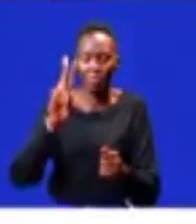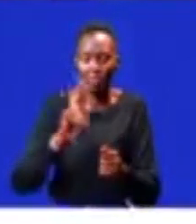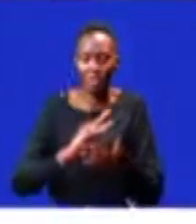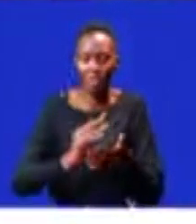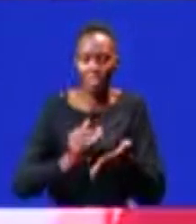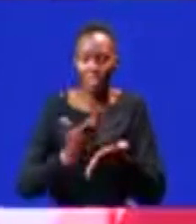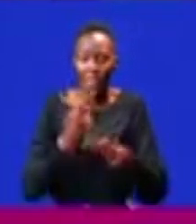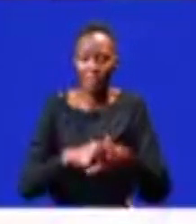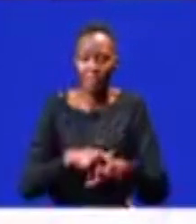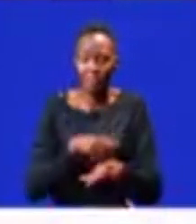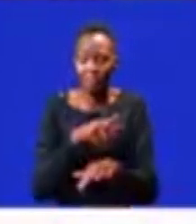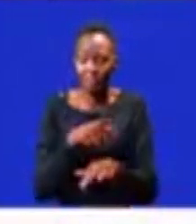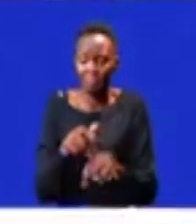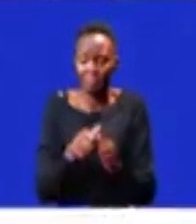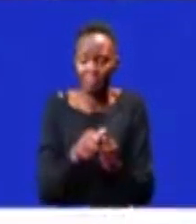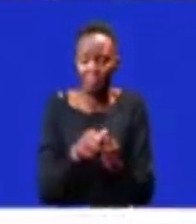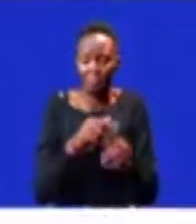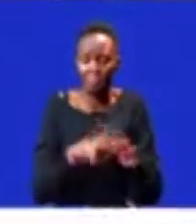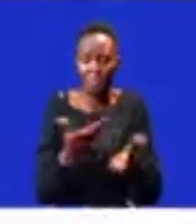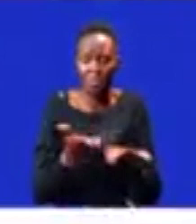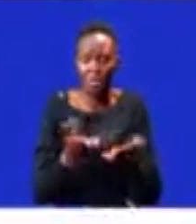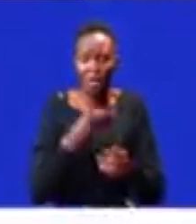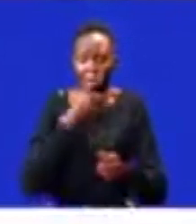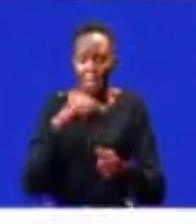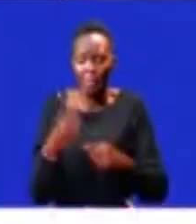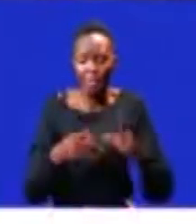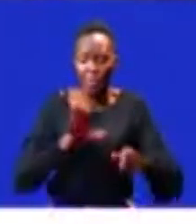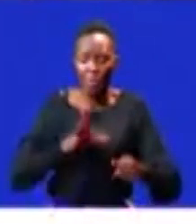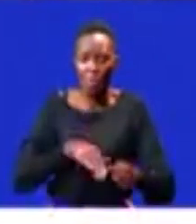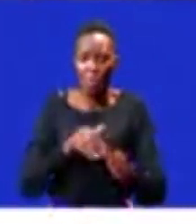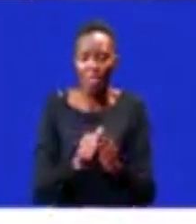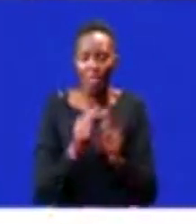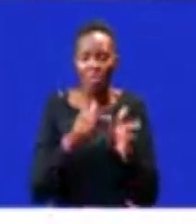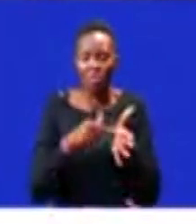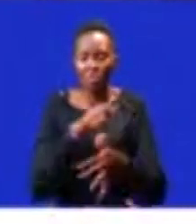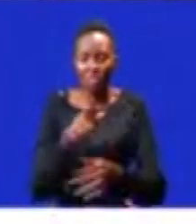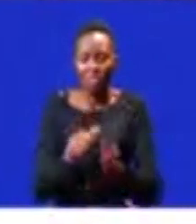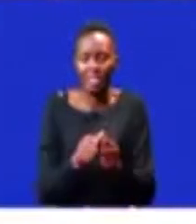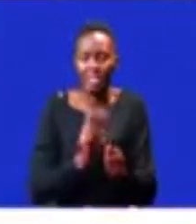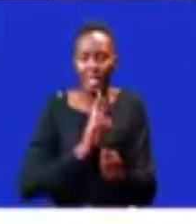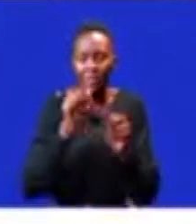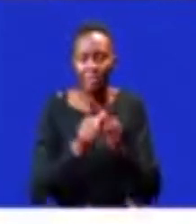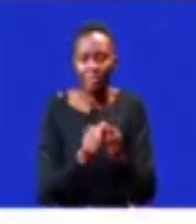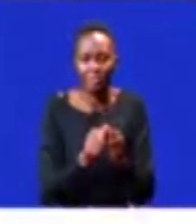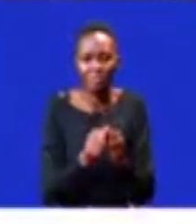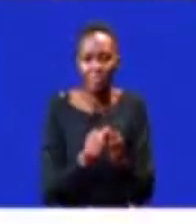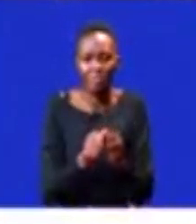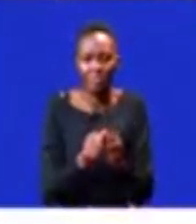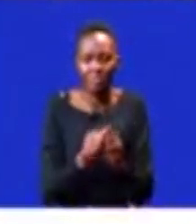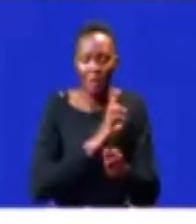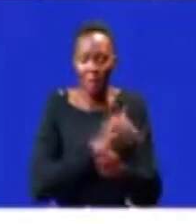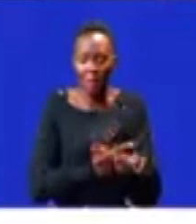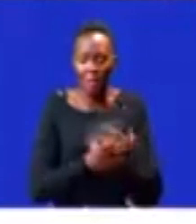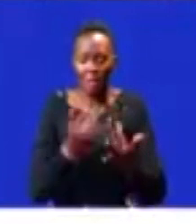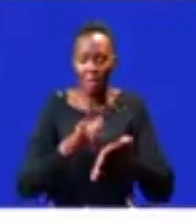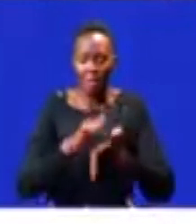that the era where women were men were teaching women to show that prowess they are able to go and bra that ended.